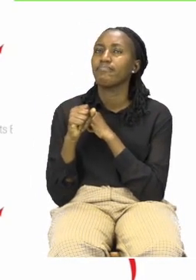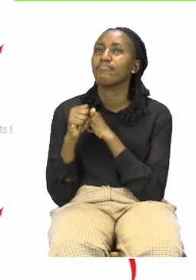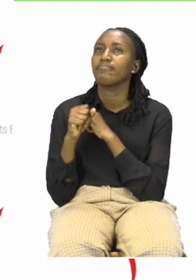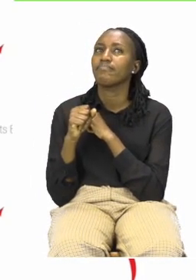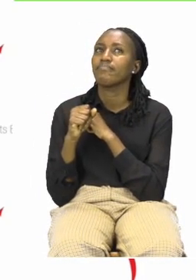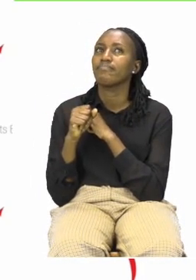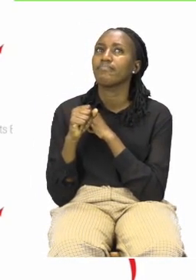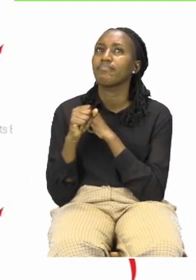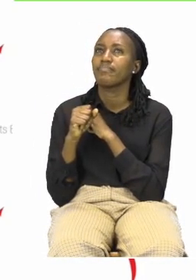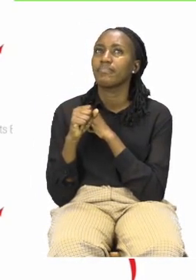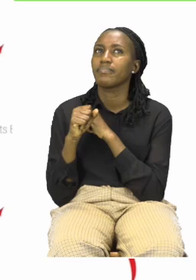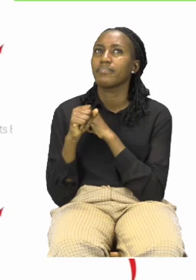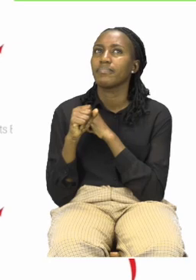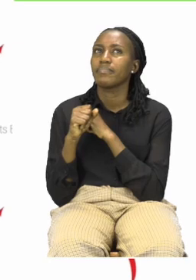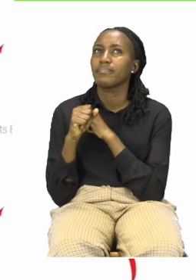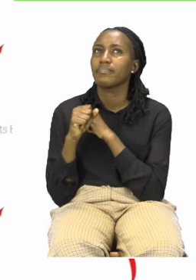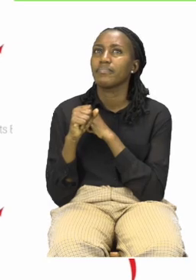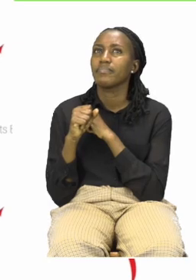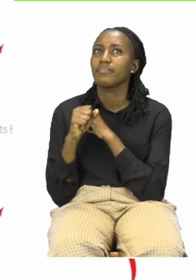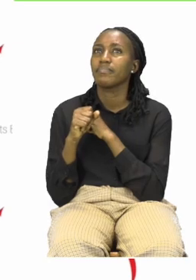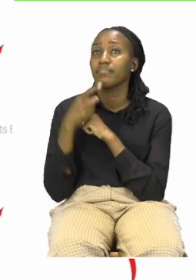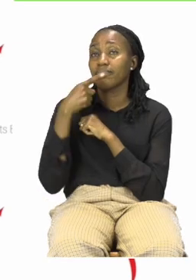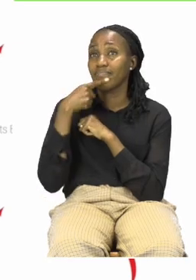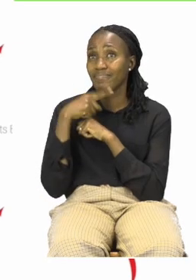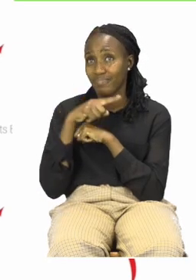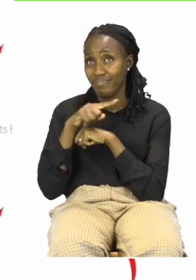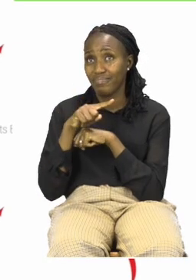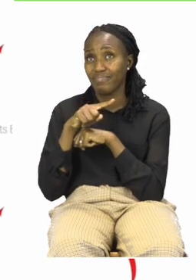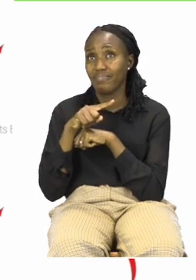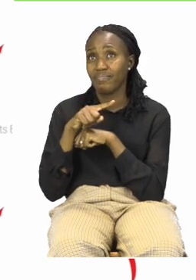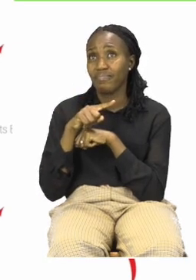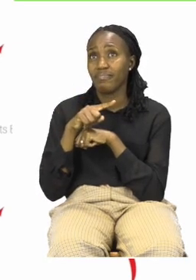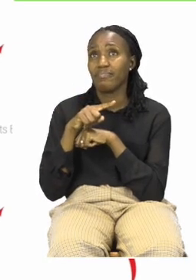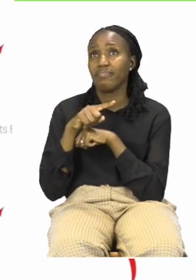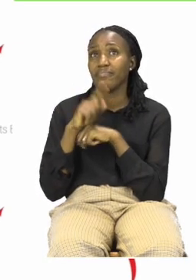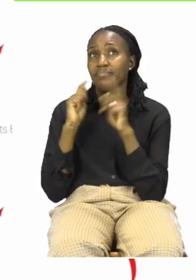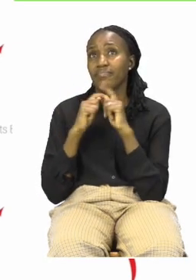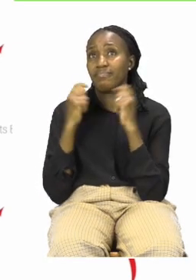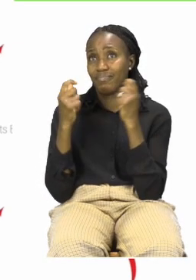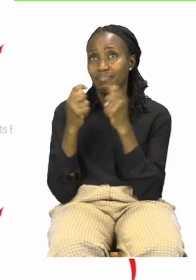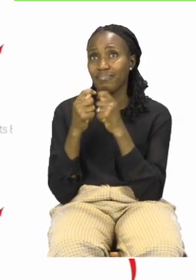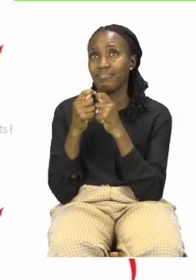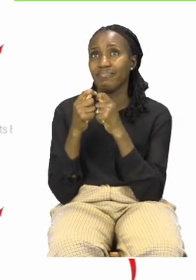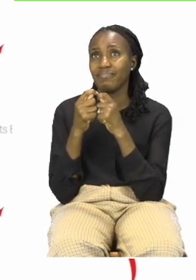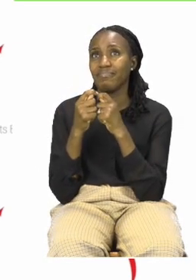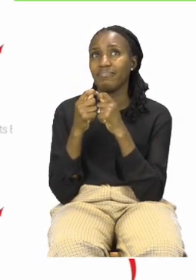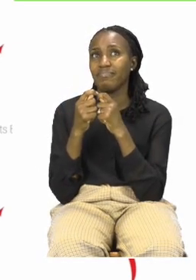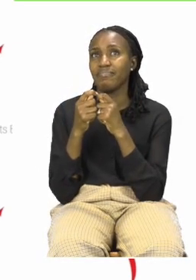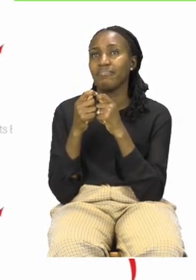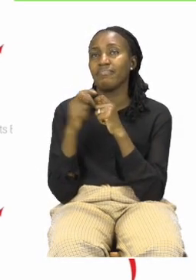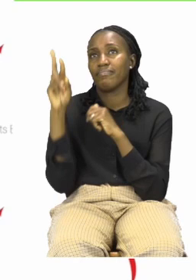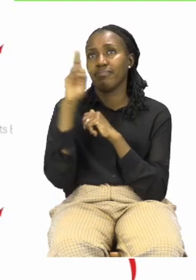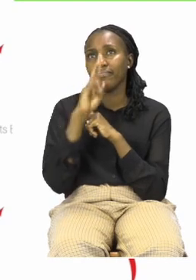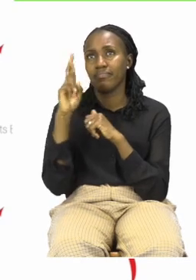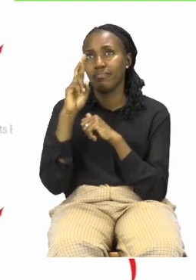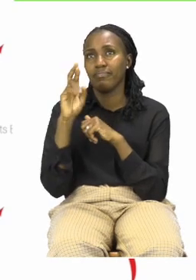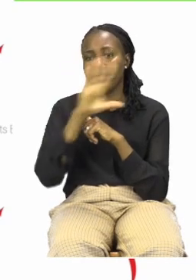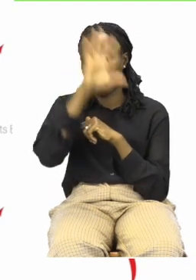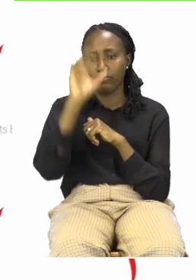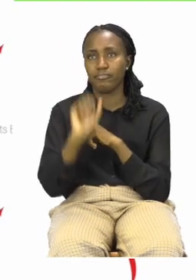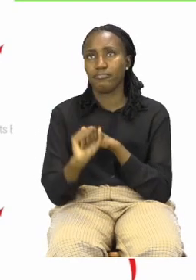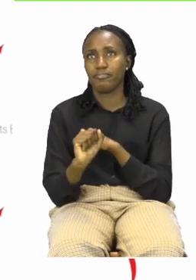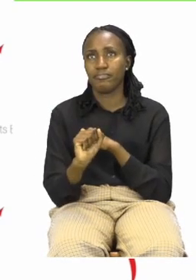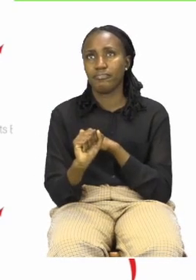With the men's team 2 years ago, they had the regional All Africa, and they